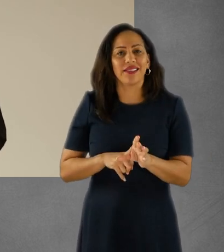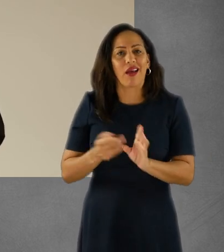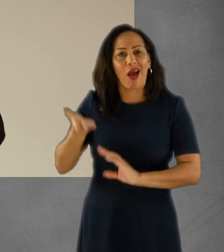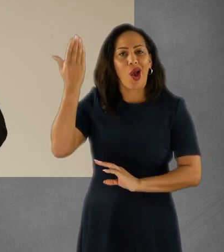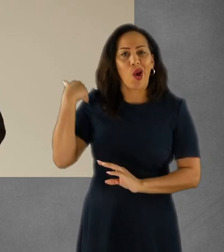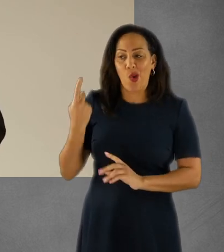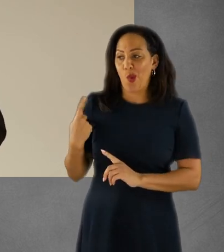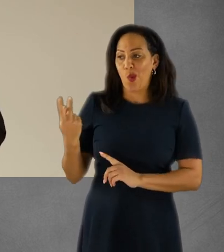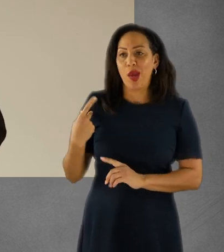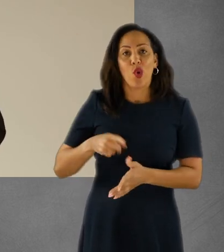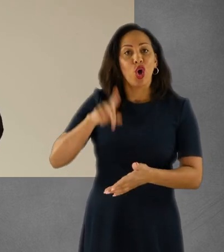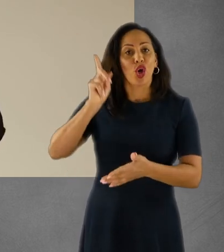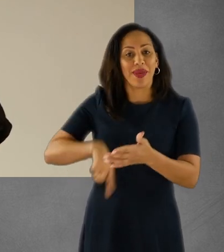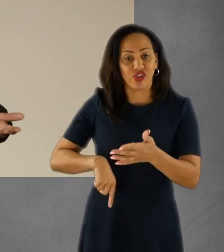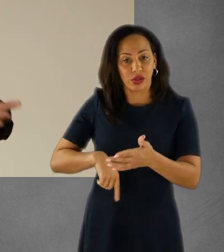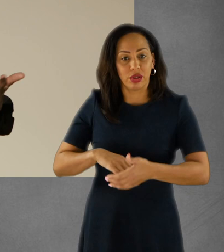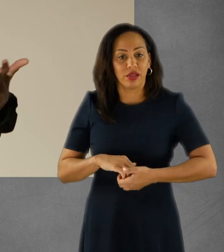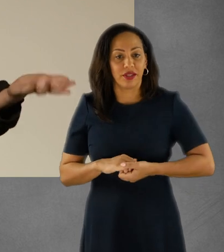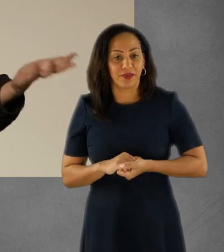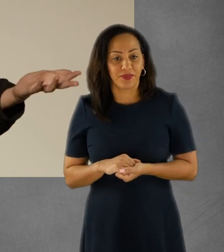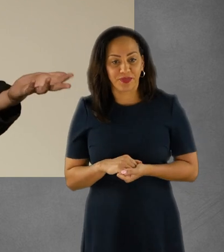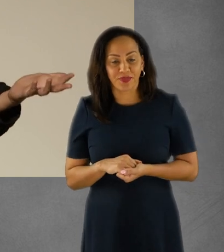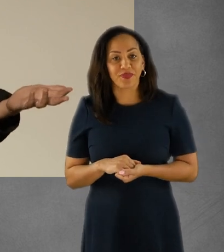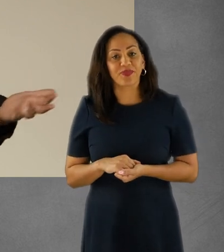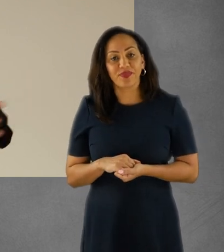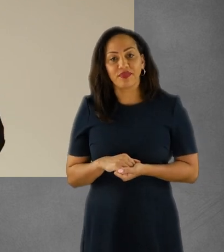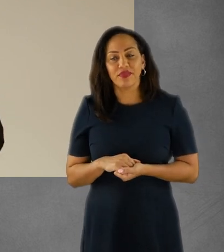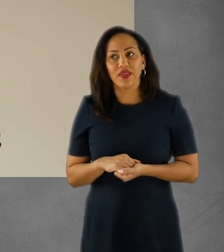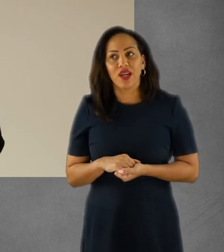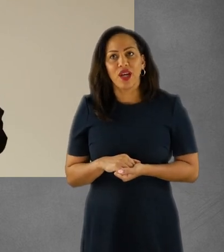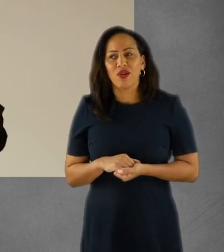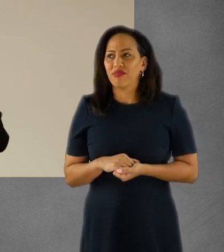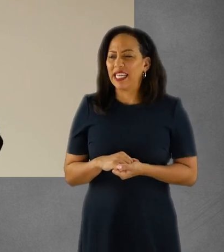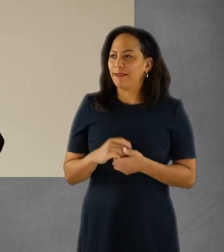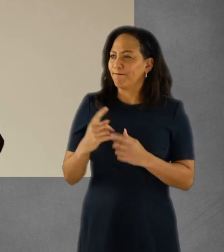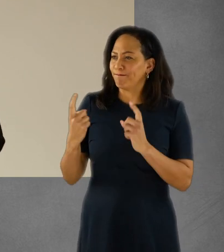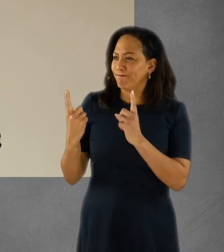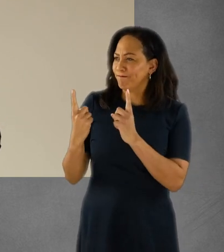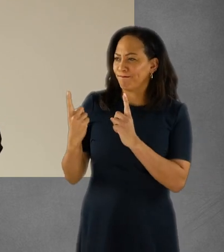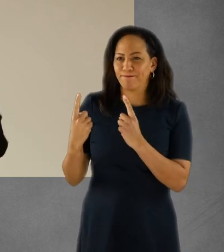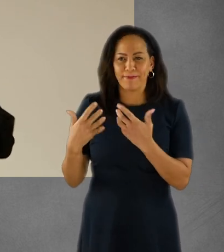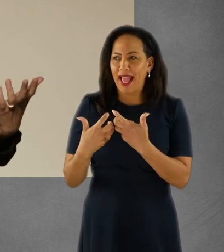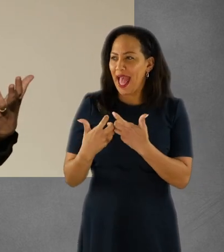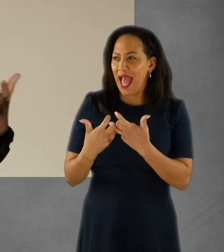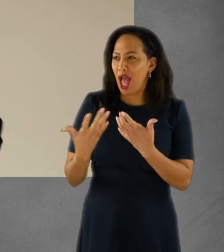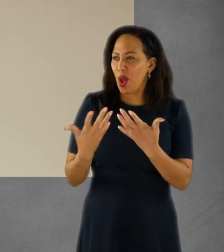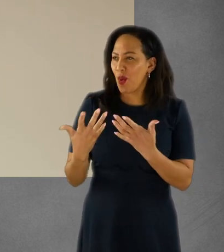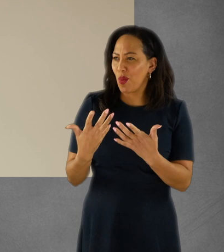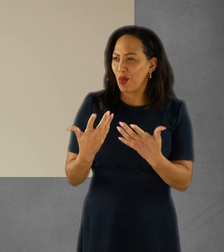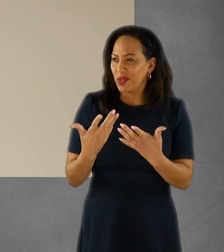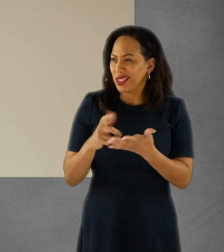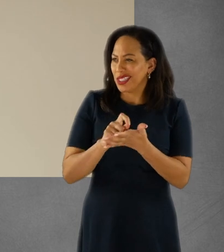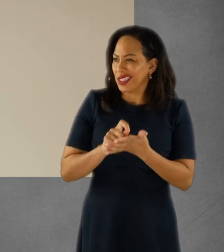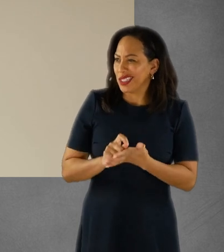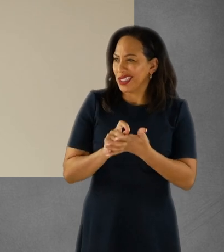commissioned an essay in a catalog, we were like, okay, how do we do this? And very early on, we decided we're not going to have